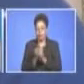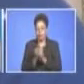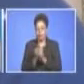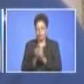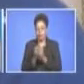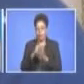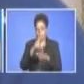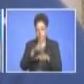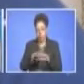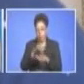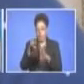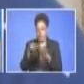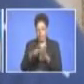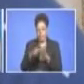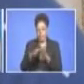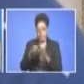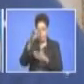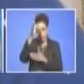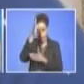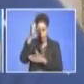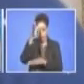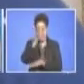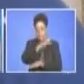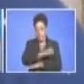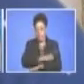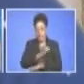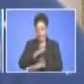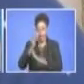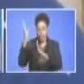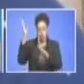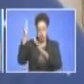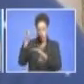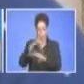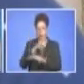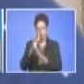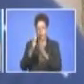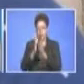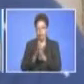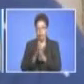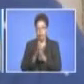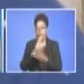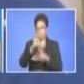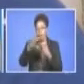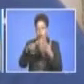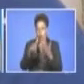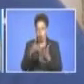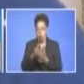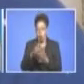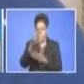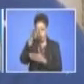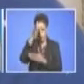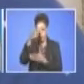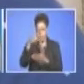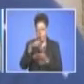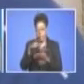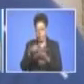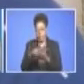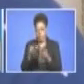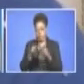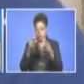And on this Father's Day, I will hope and pray that all fathers in this great nation